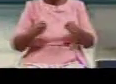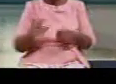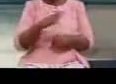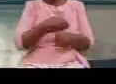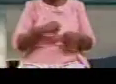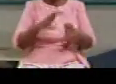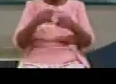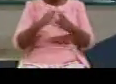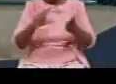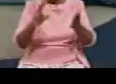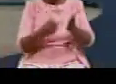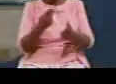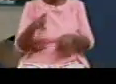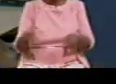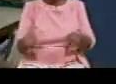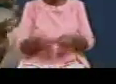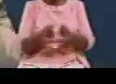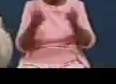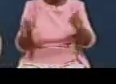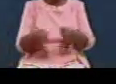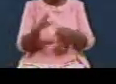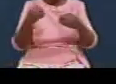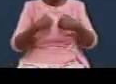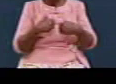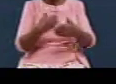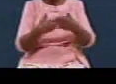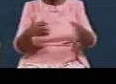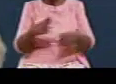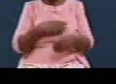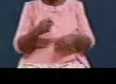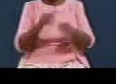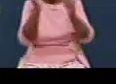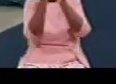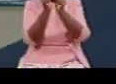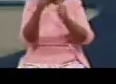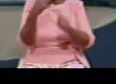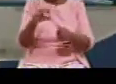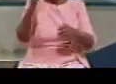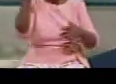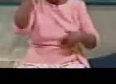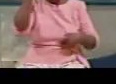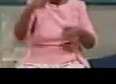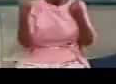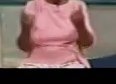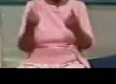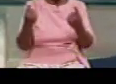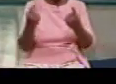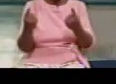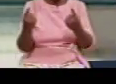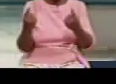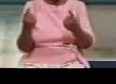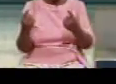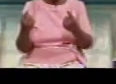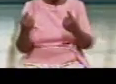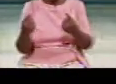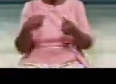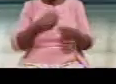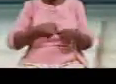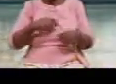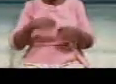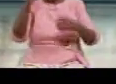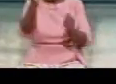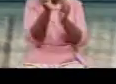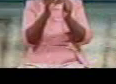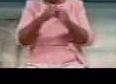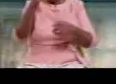he had before. There's a captivity of sickness. There's a captivity of self, that the person like